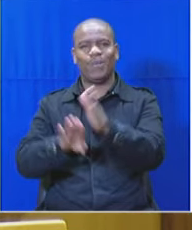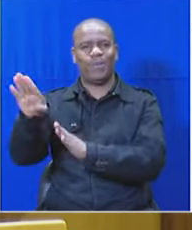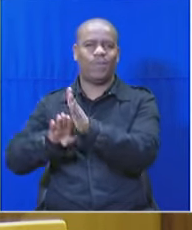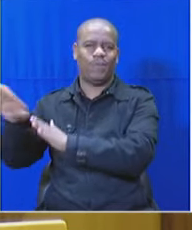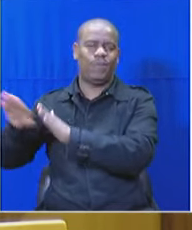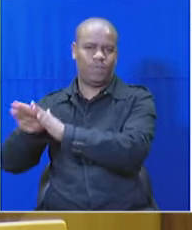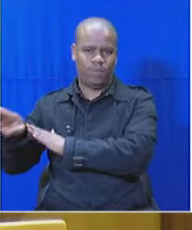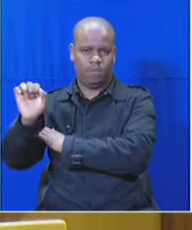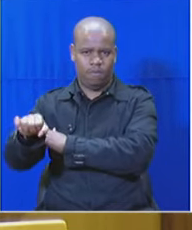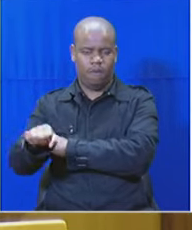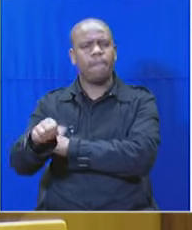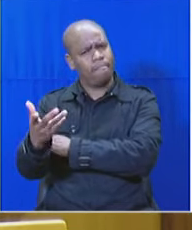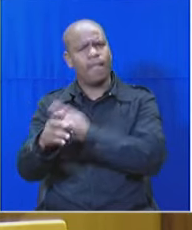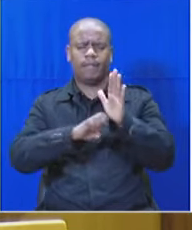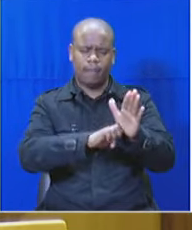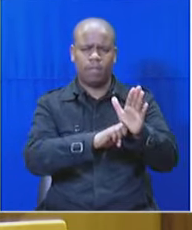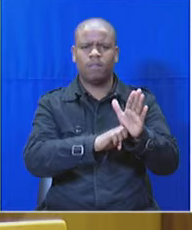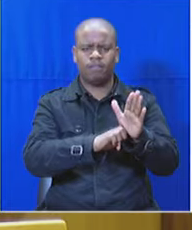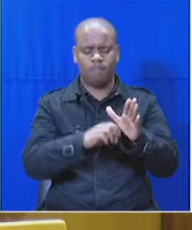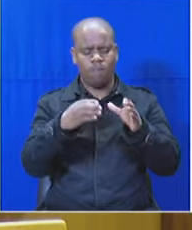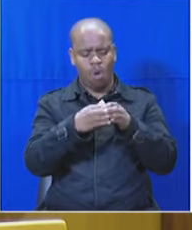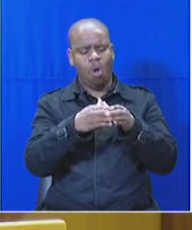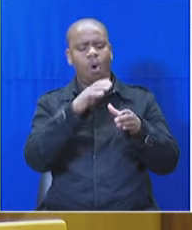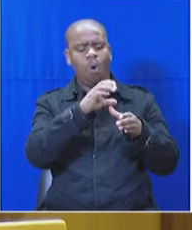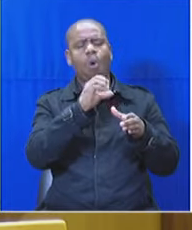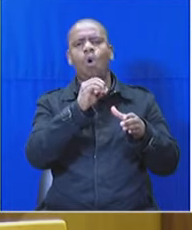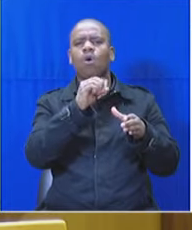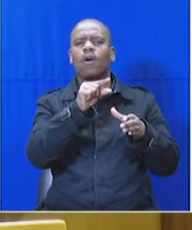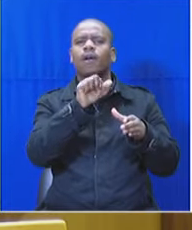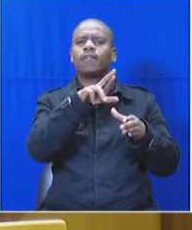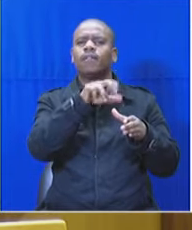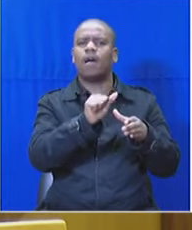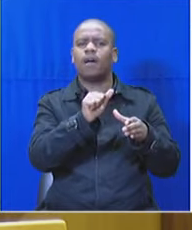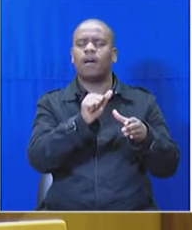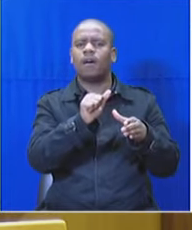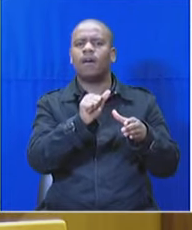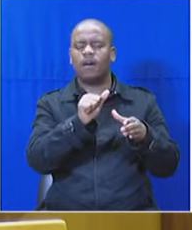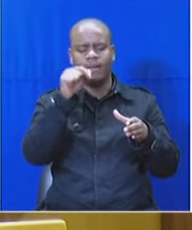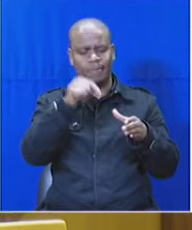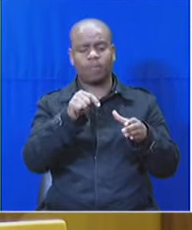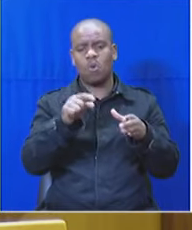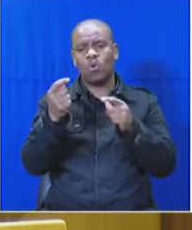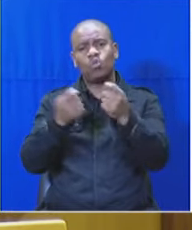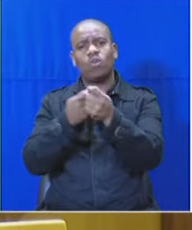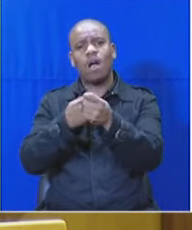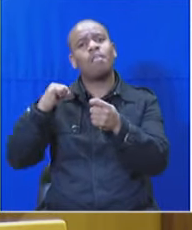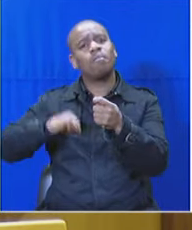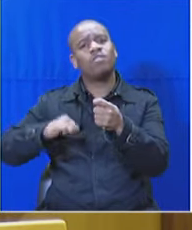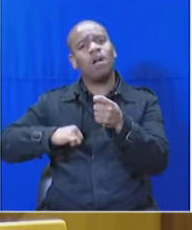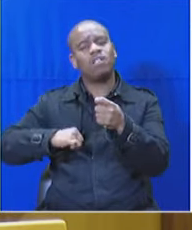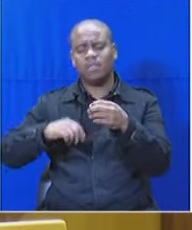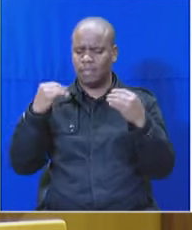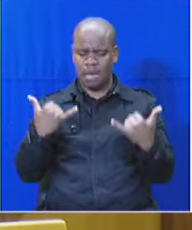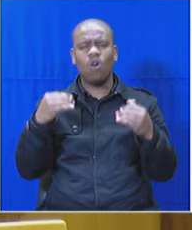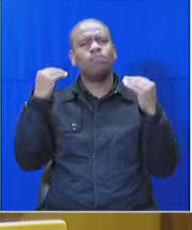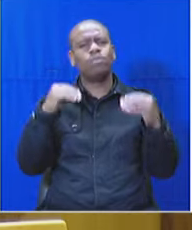when it comes to COGTA, for instance, COGTA is busy merging some of these rural municipalities. Whilst